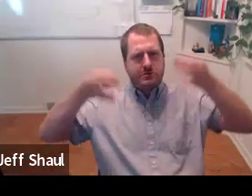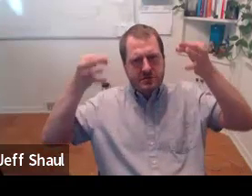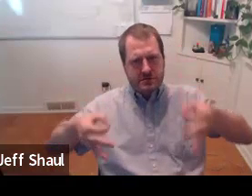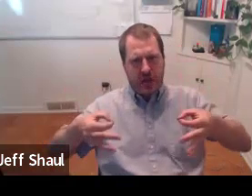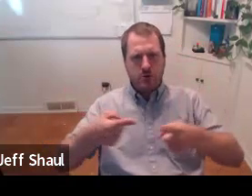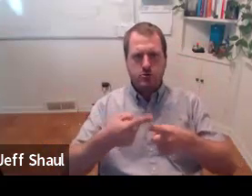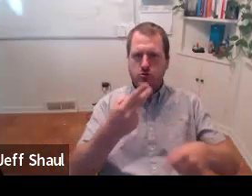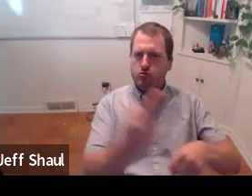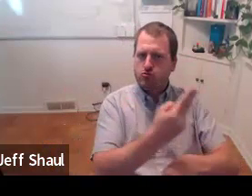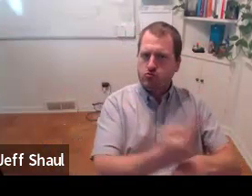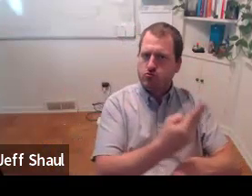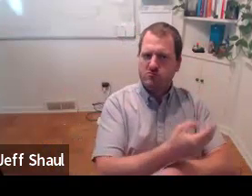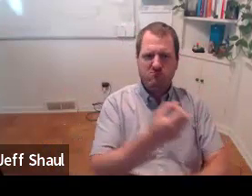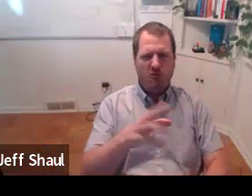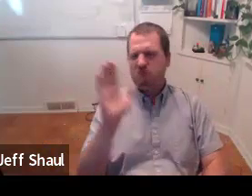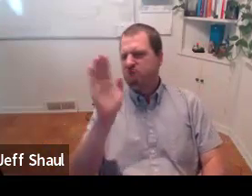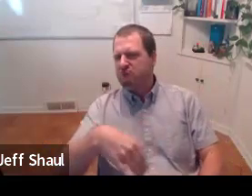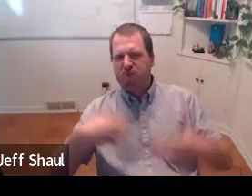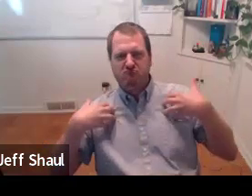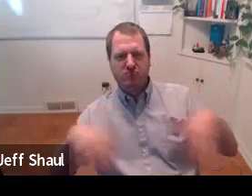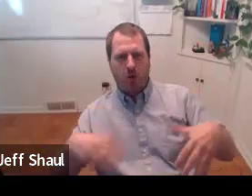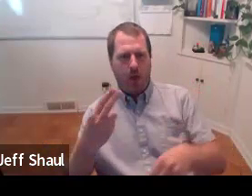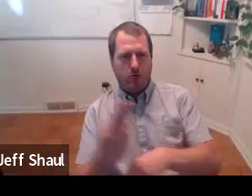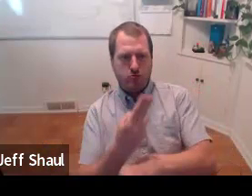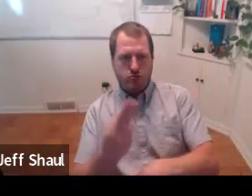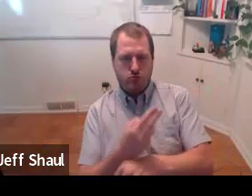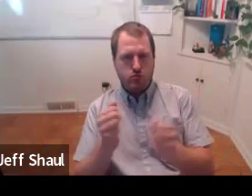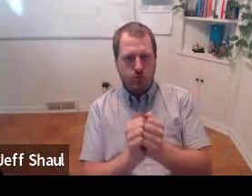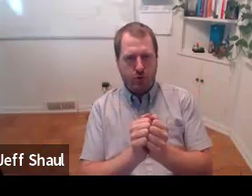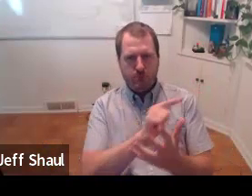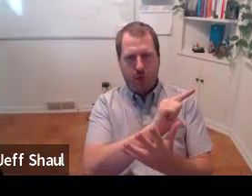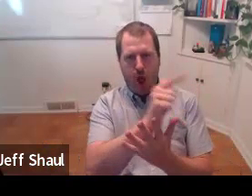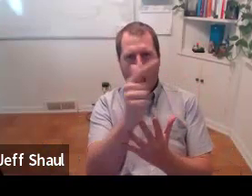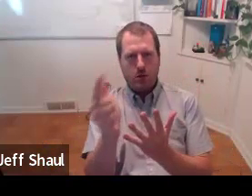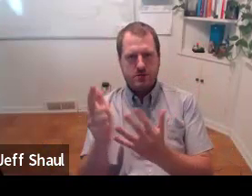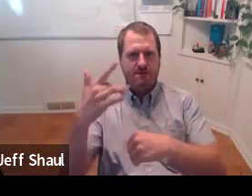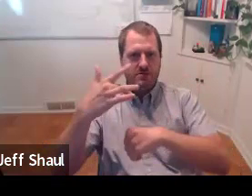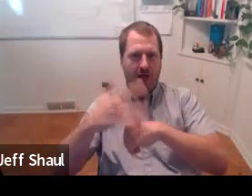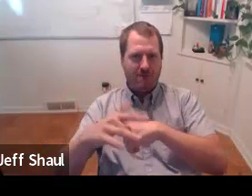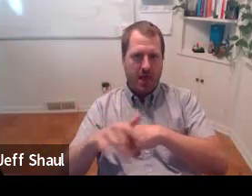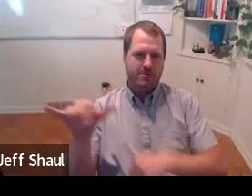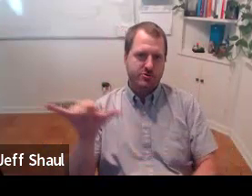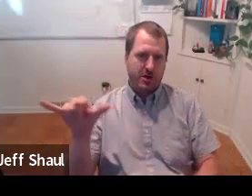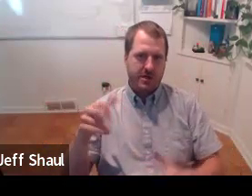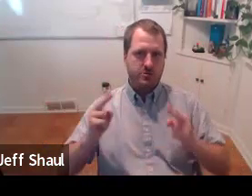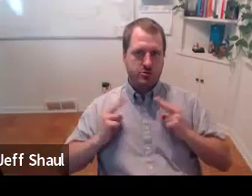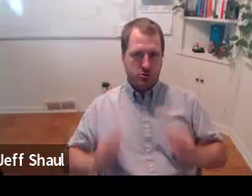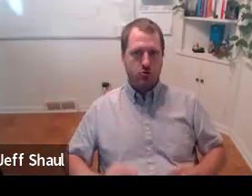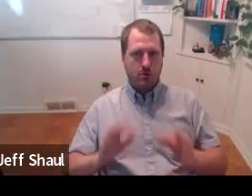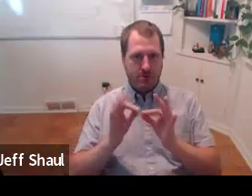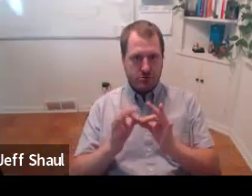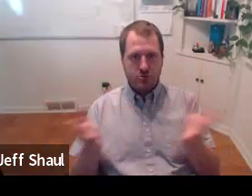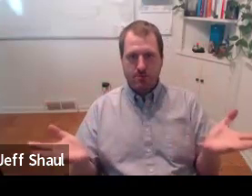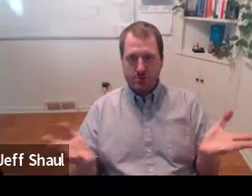It means that they should be able to decide to use it or not. We need to empower